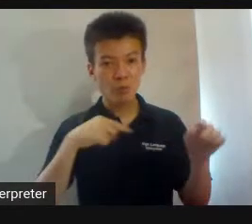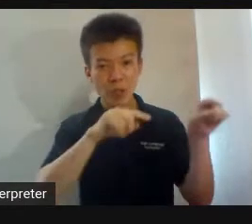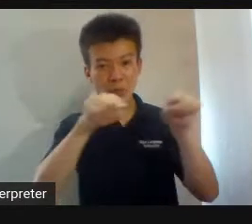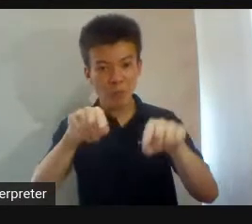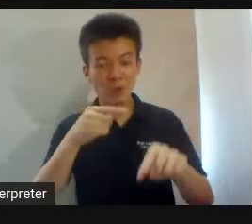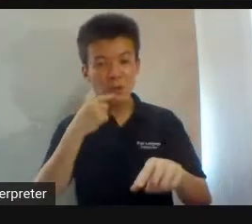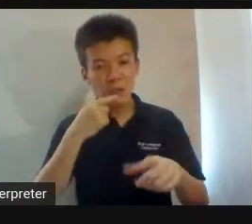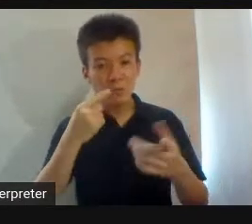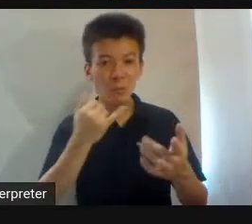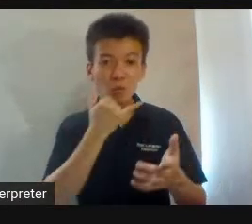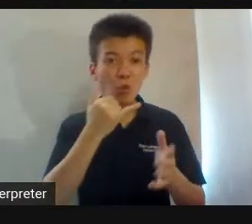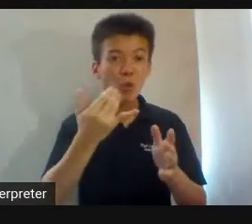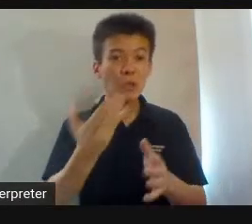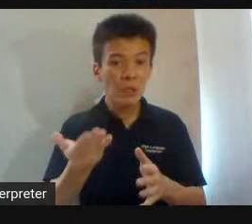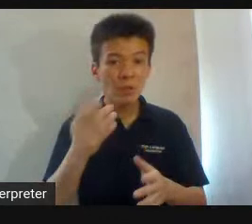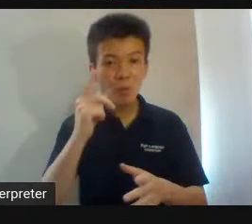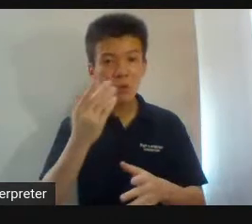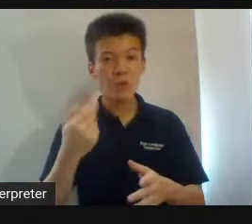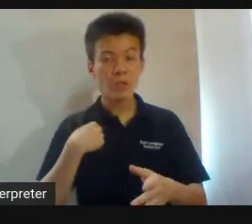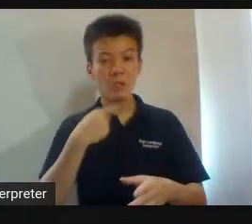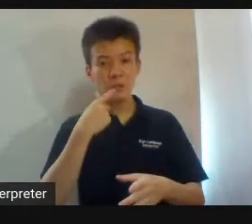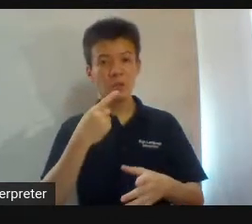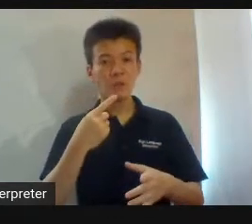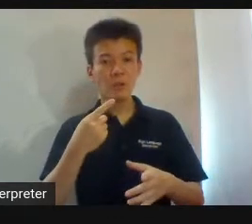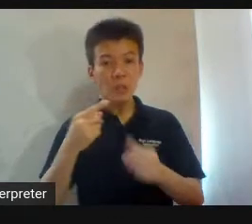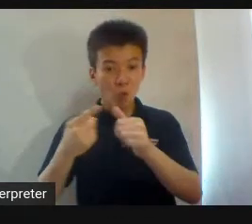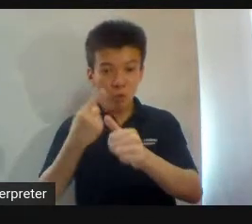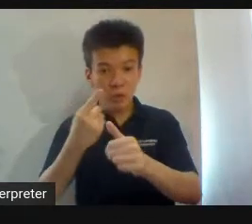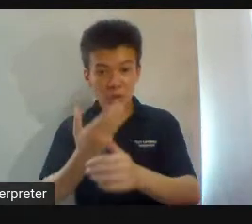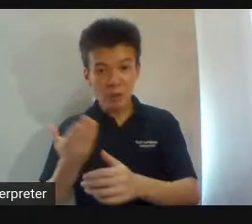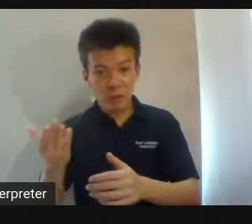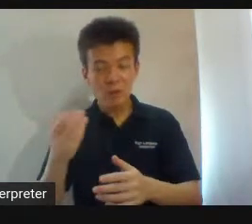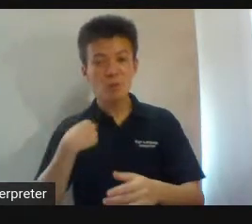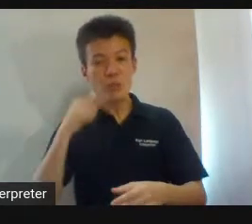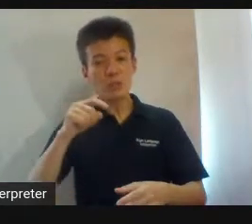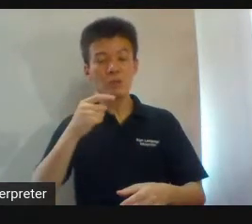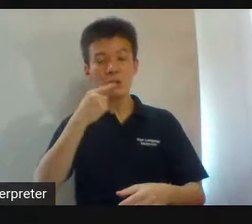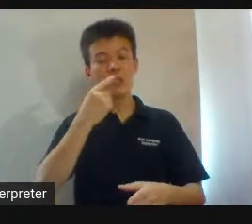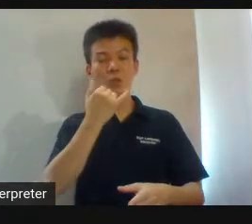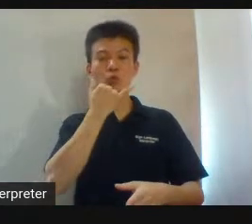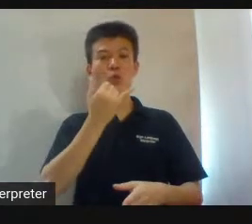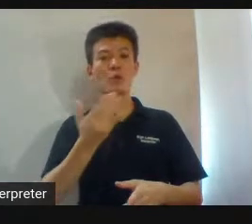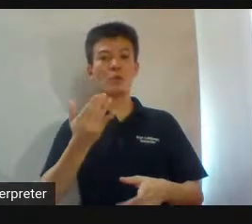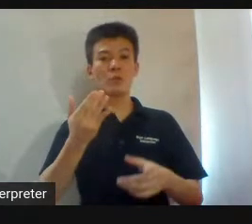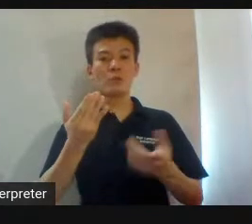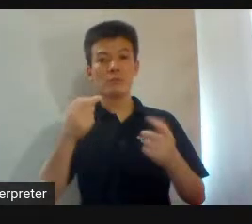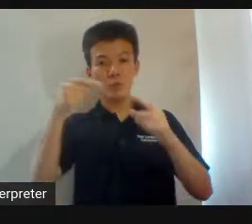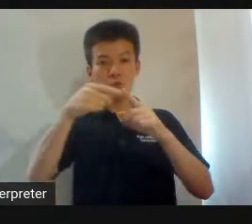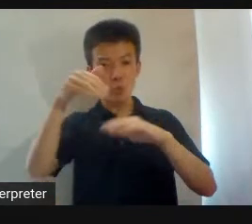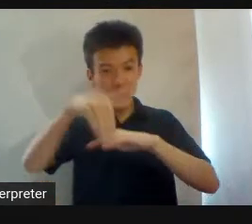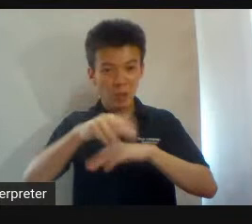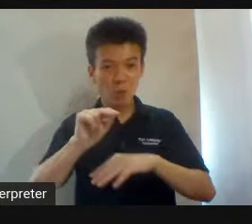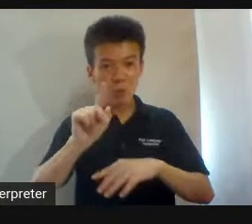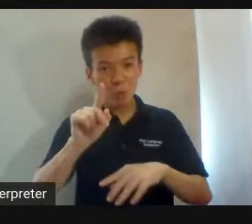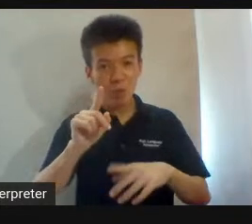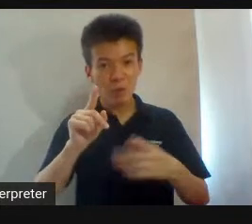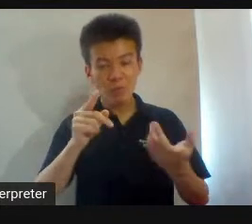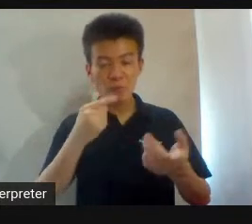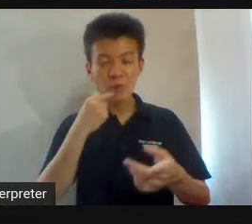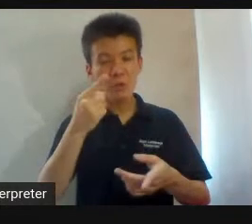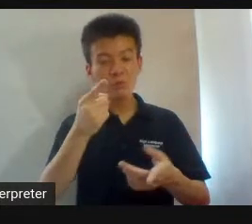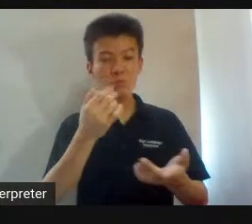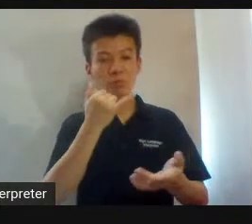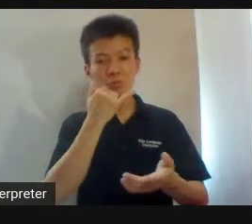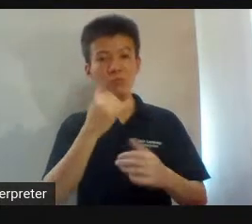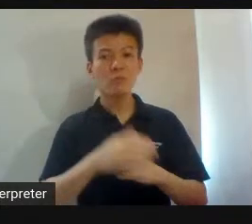say the wrong things. Actually, one of the things I always say is, first and foremost, we will say the wrong things tonight. No one's going to judge you for that.